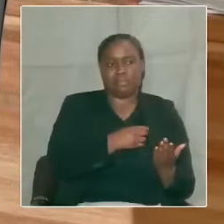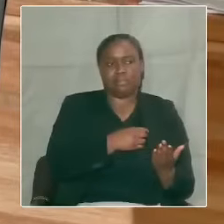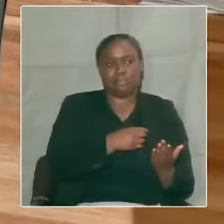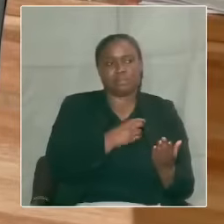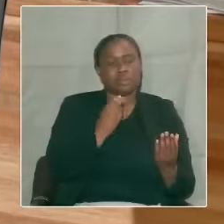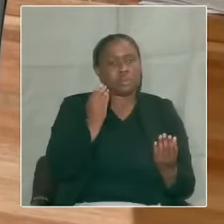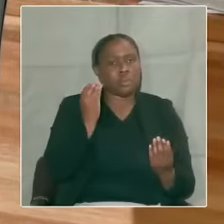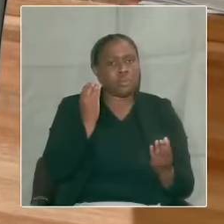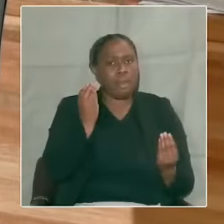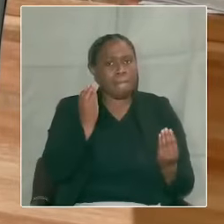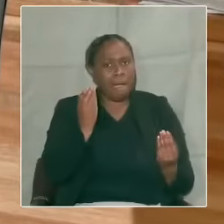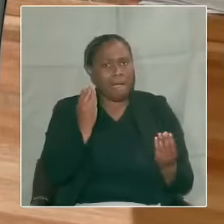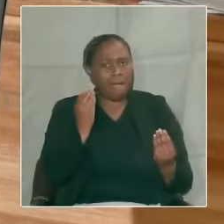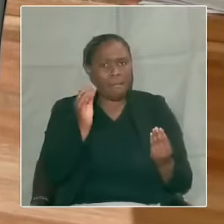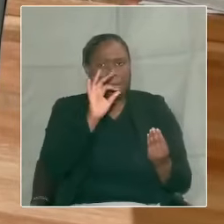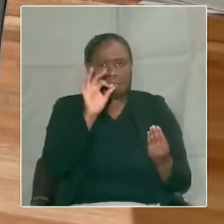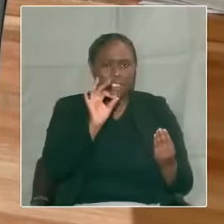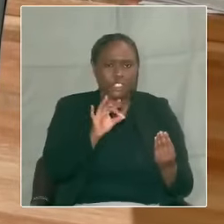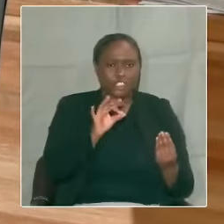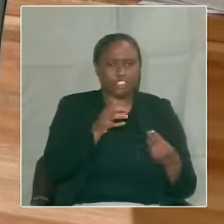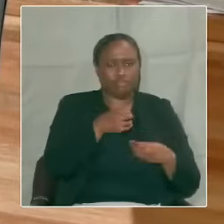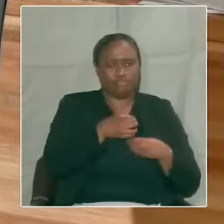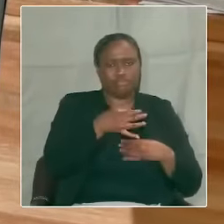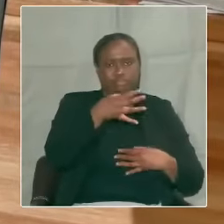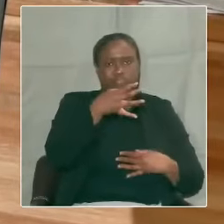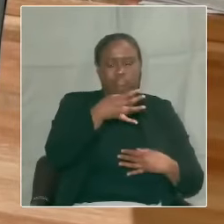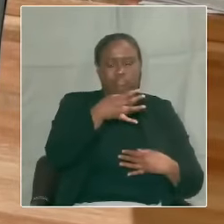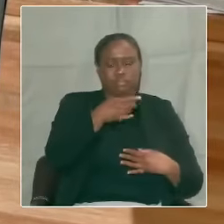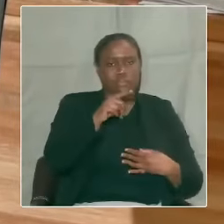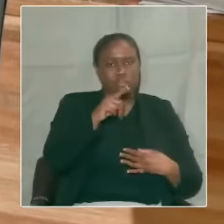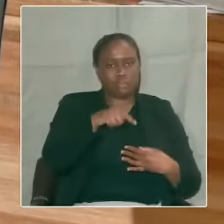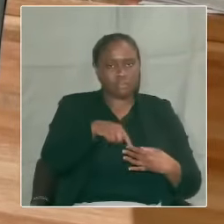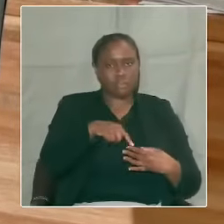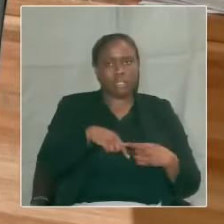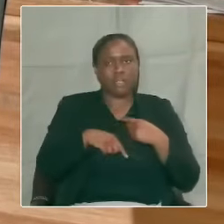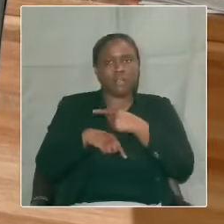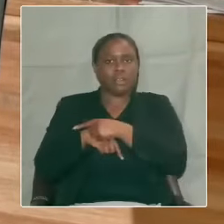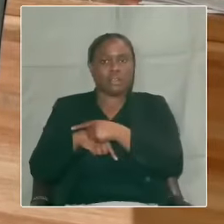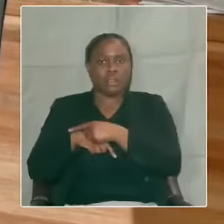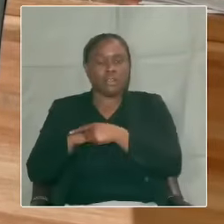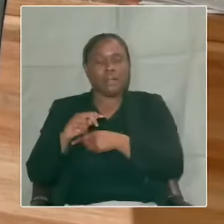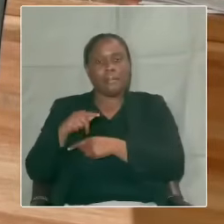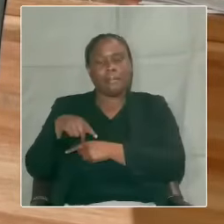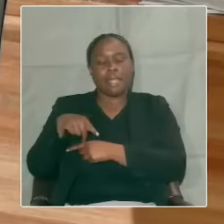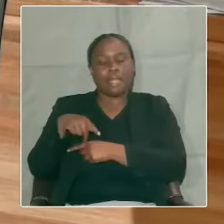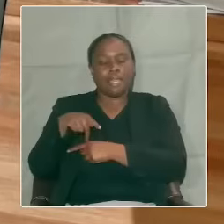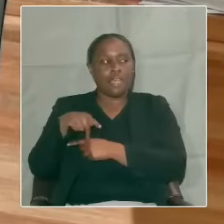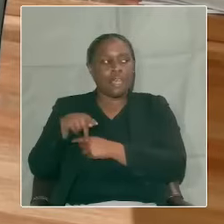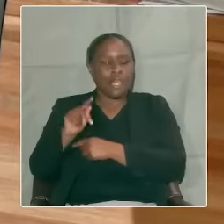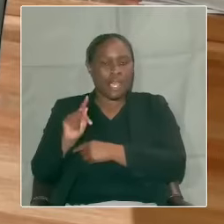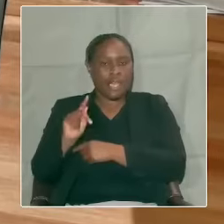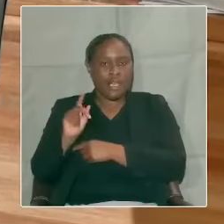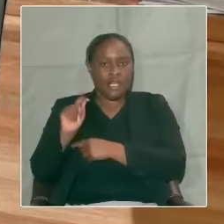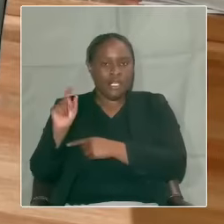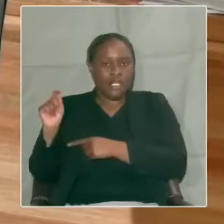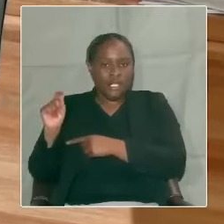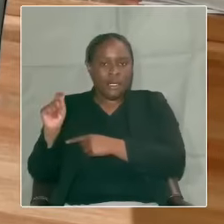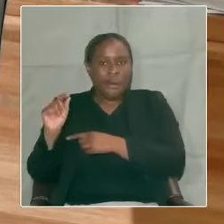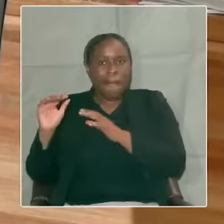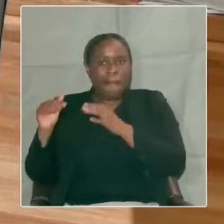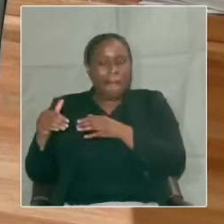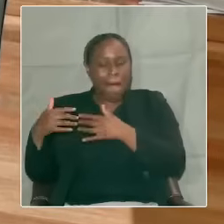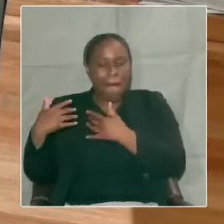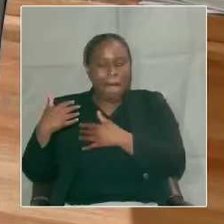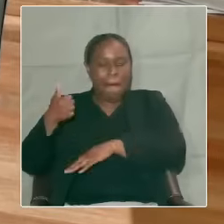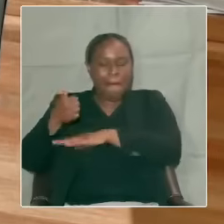statistics which you say highlight the successes of the PKTT since its inception